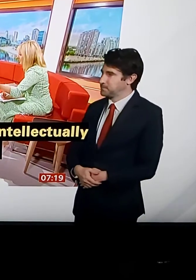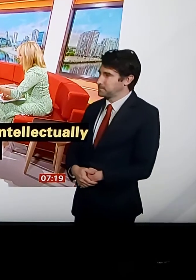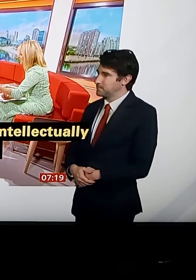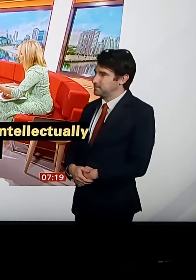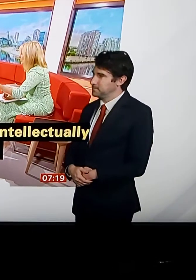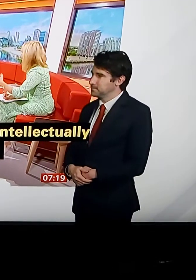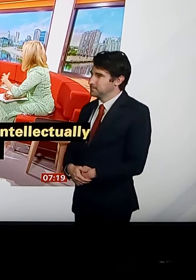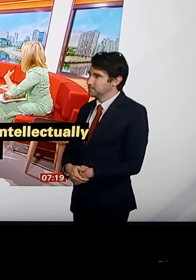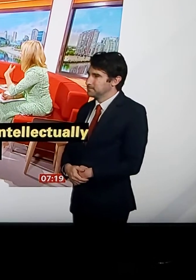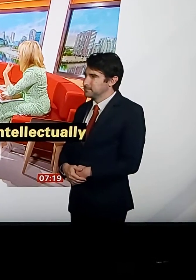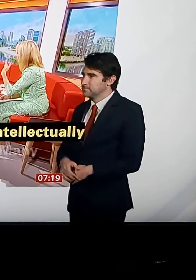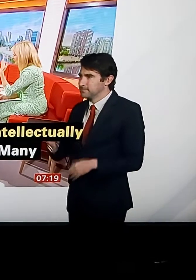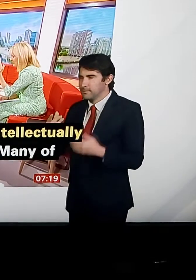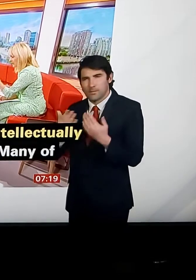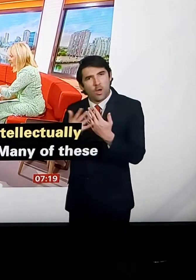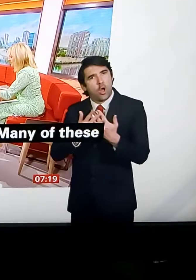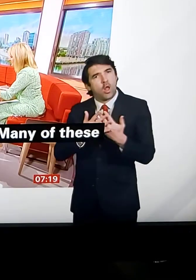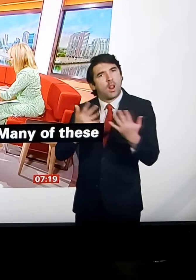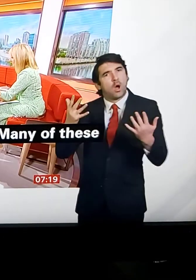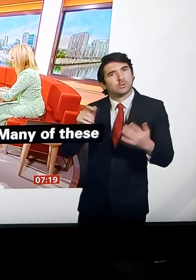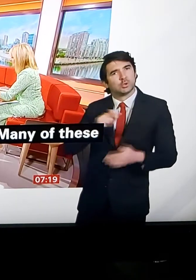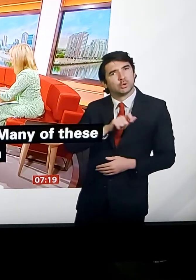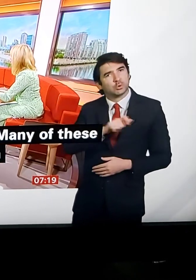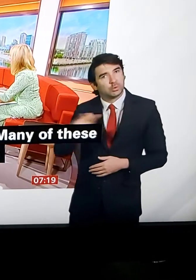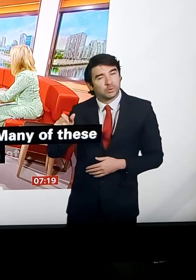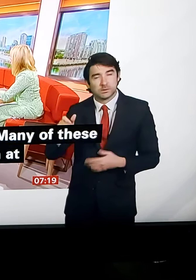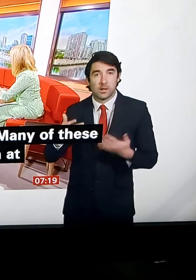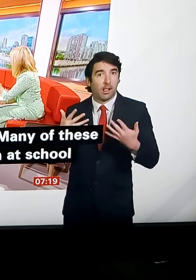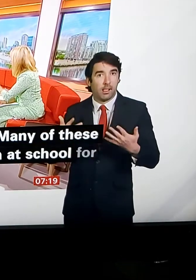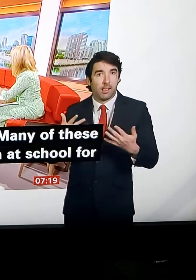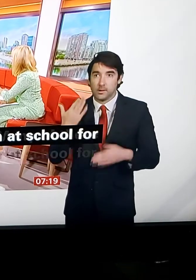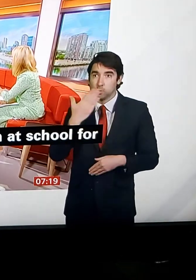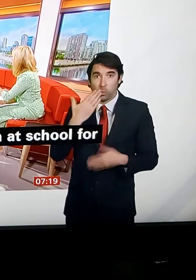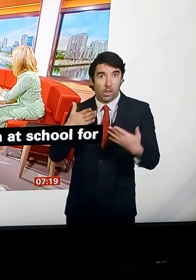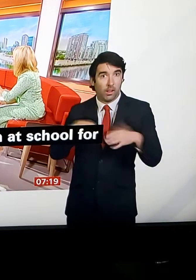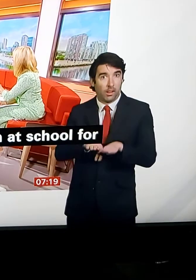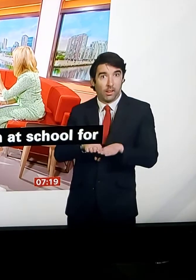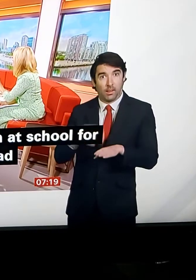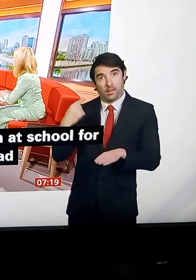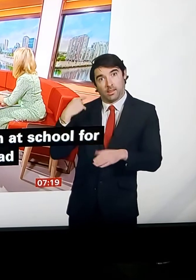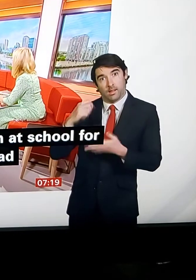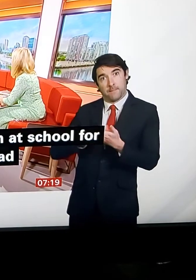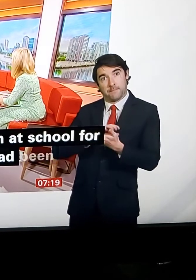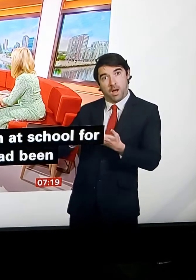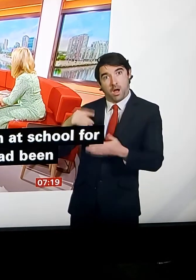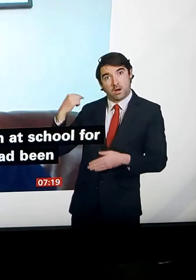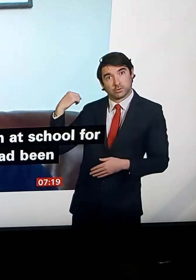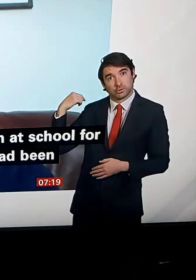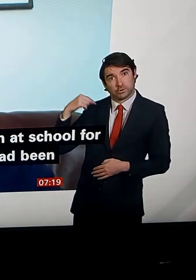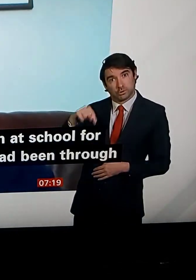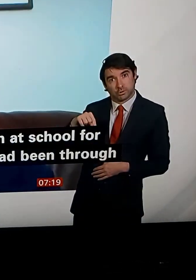many months. They've been through a very stressful situation. What can you do to help them? Just briefly.